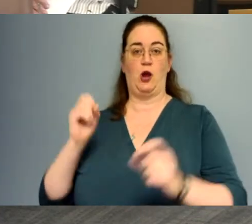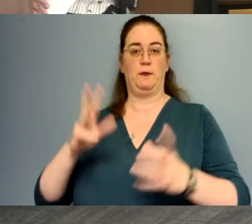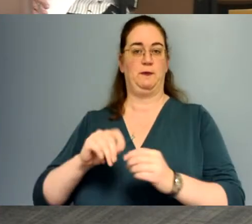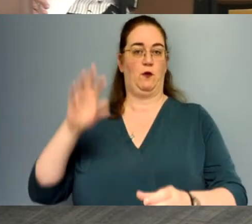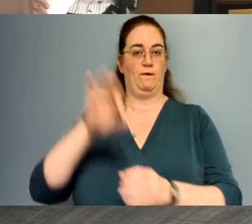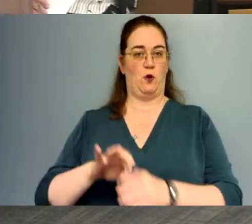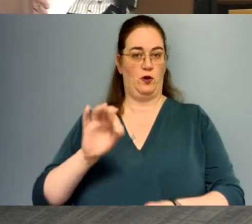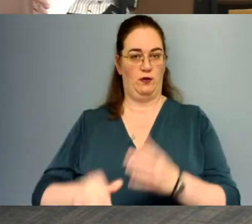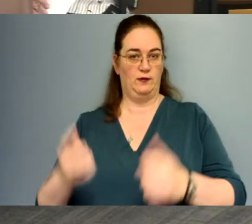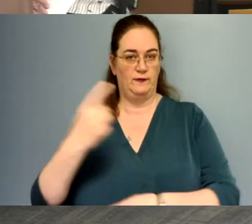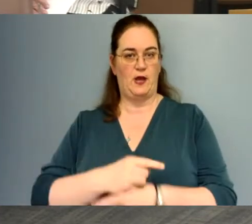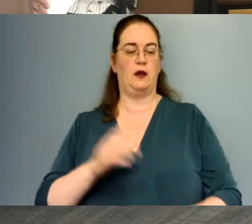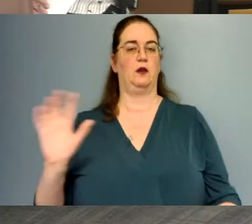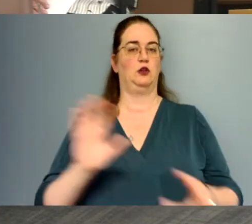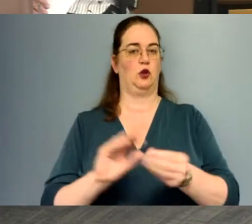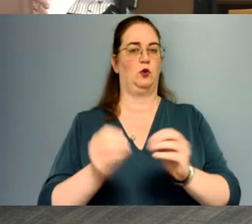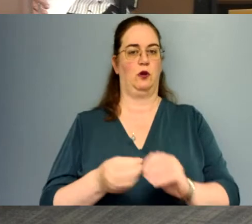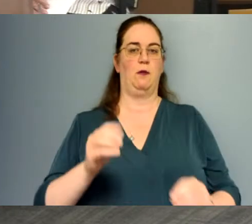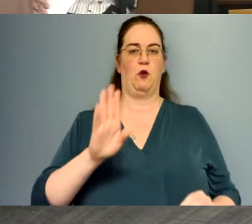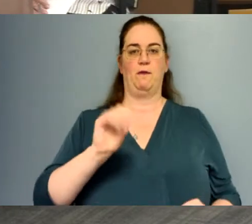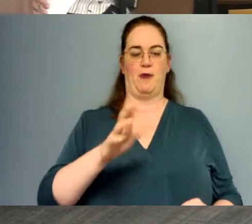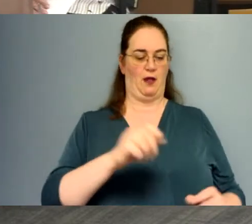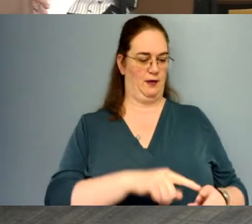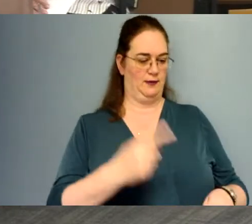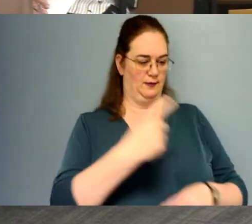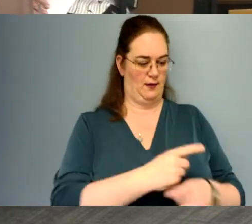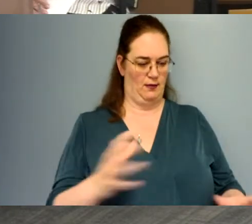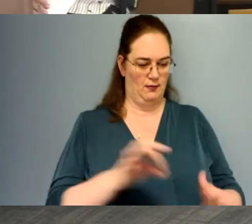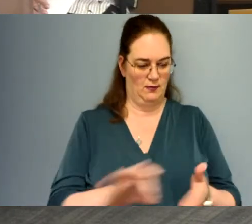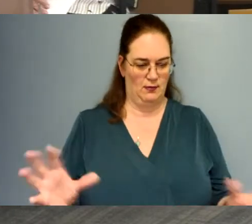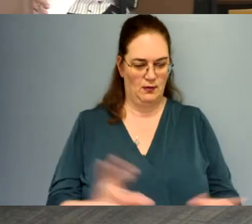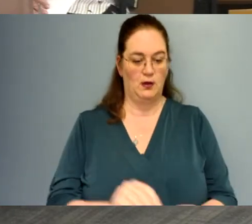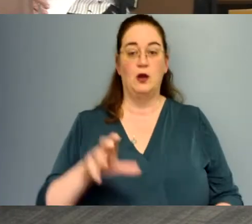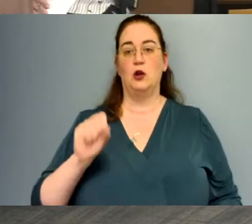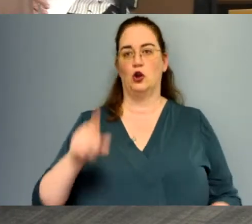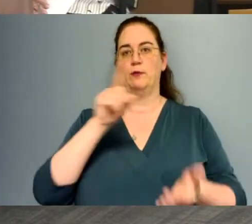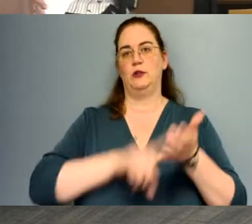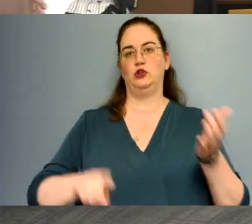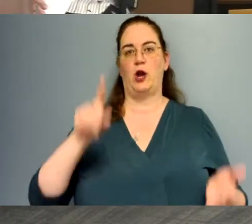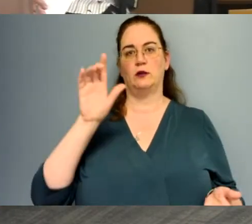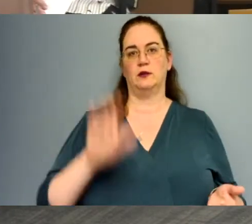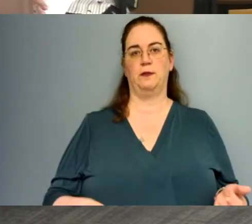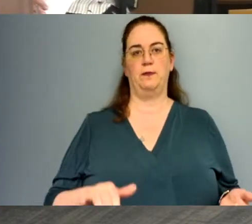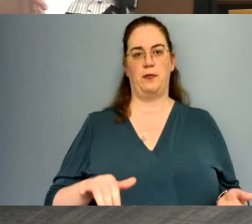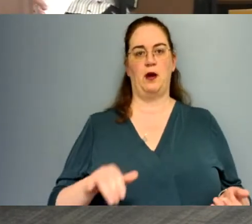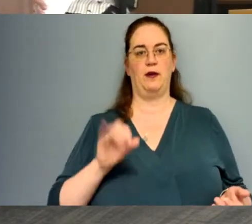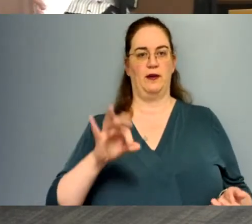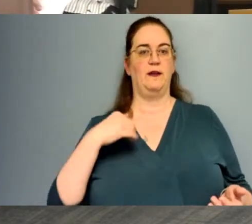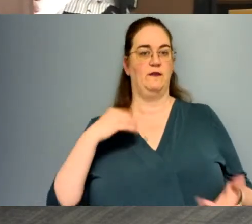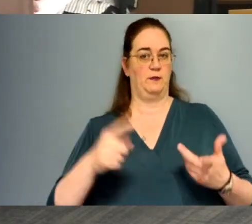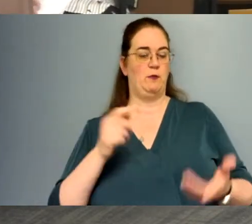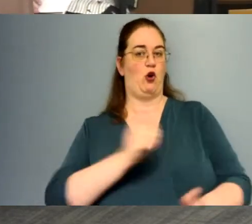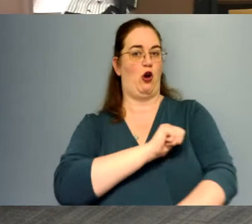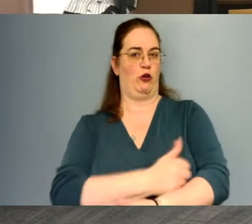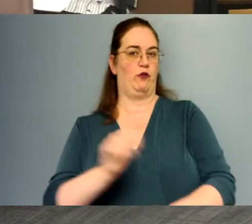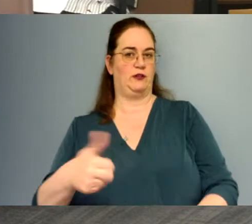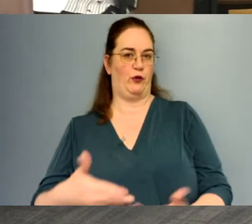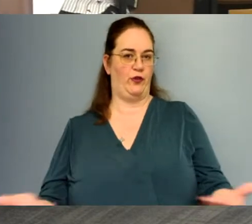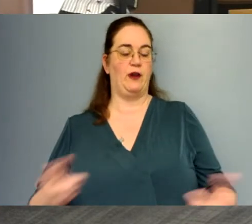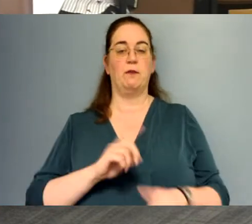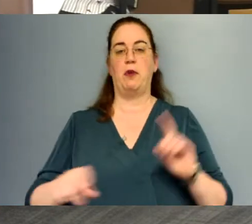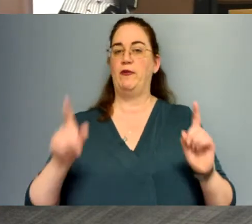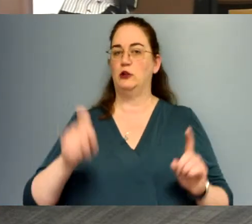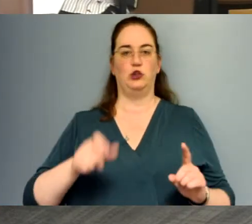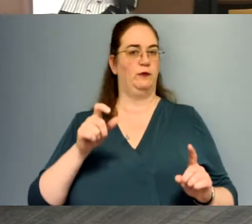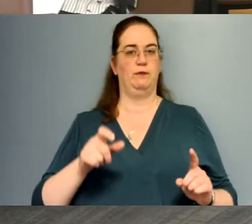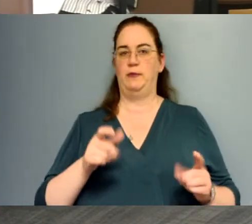and the total number of ballots in that box each day. And it could be checked by if people authorize other things, but there shouldn't